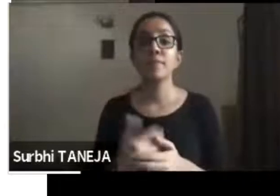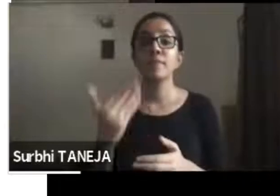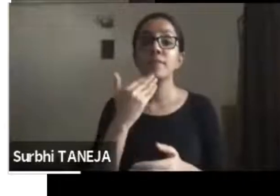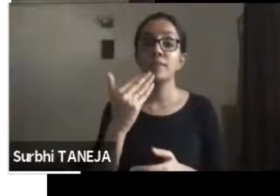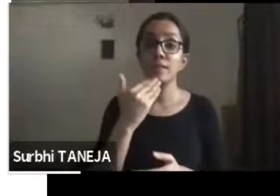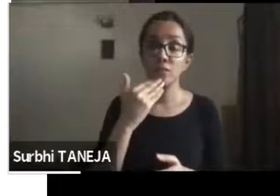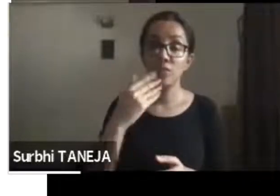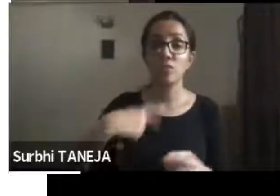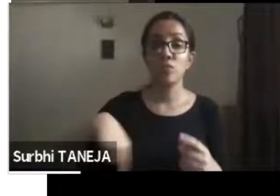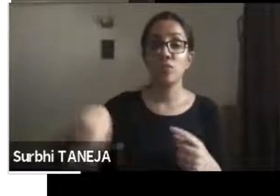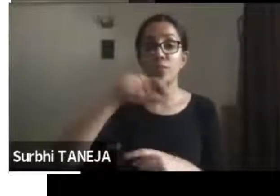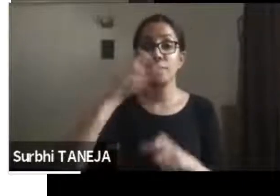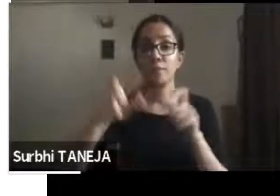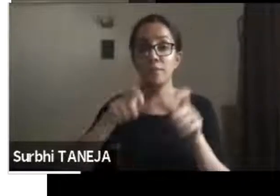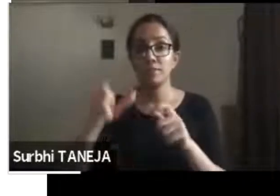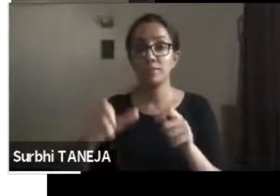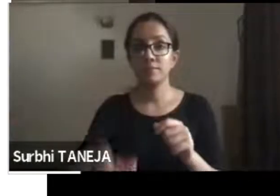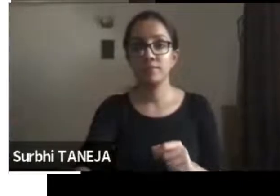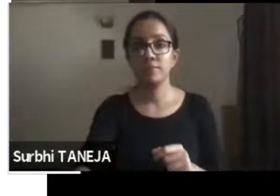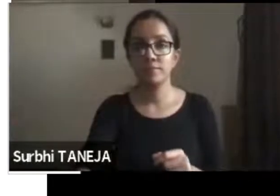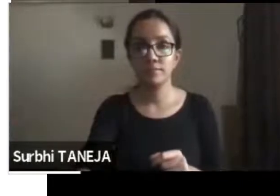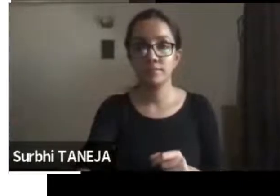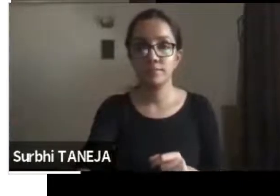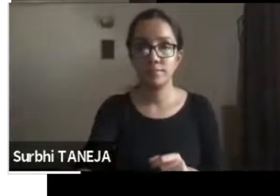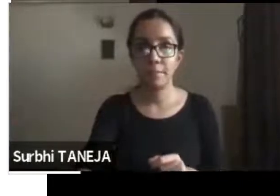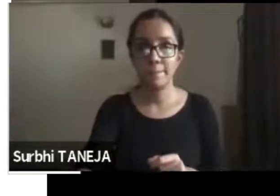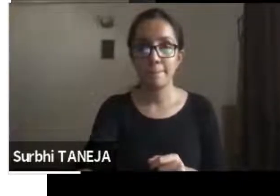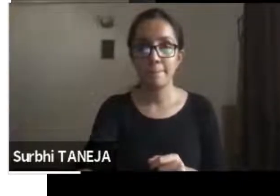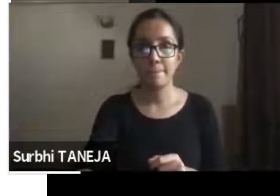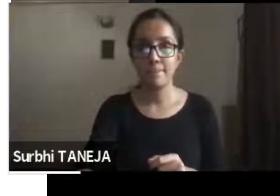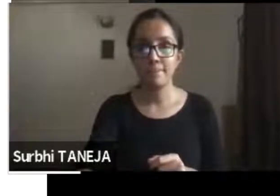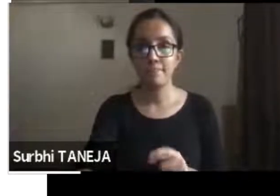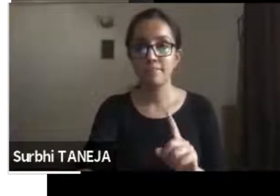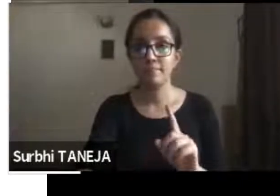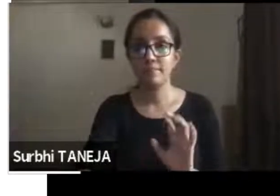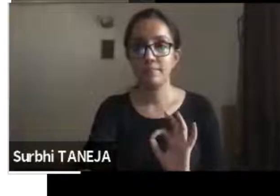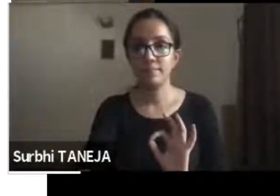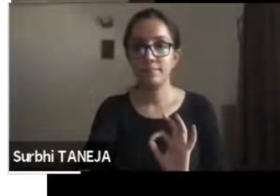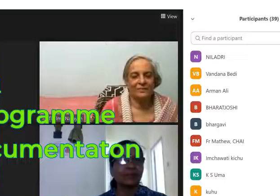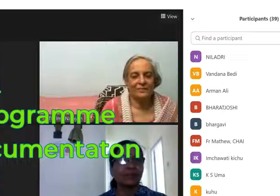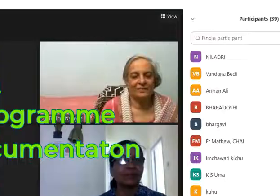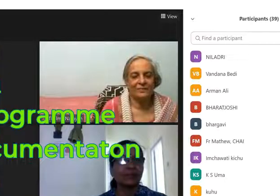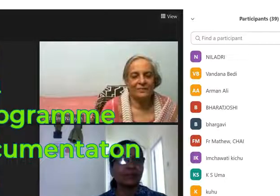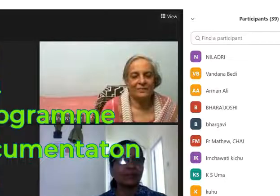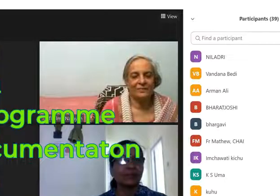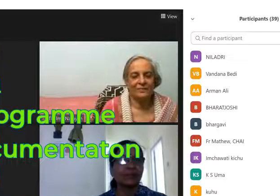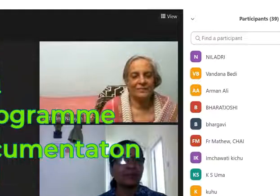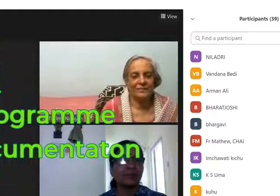the reviewers for giving us this draft. Now,